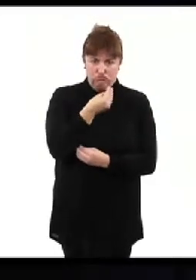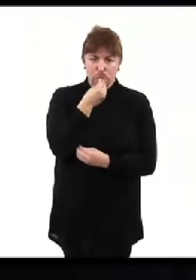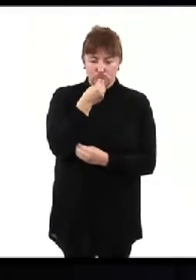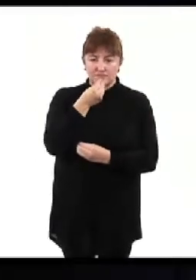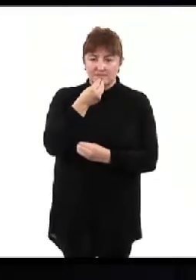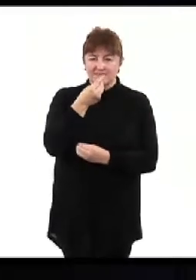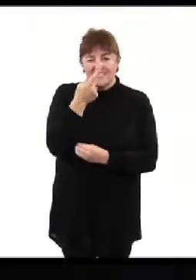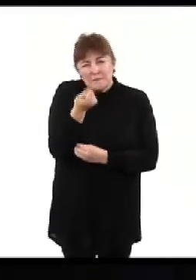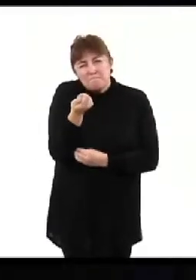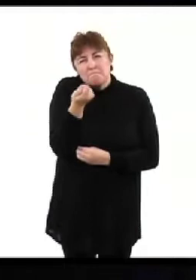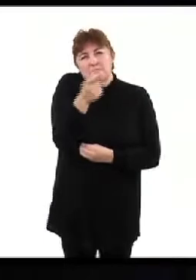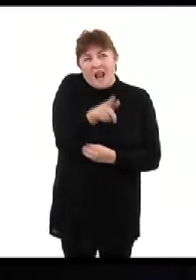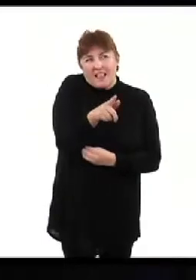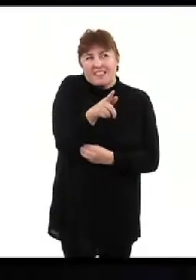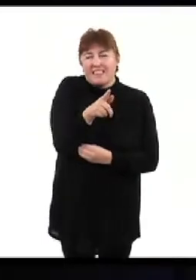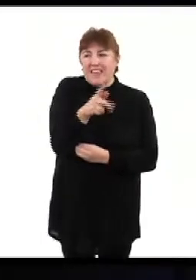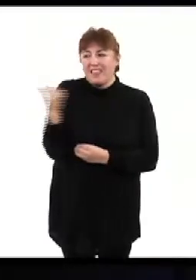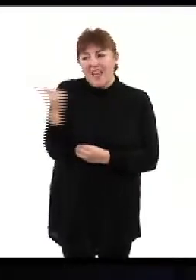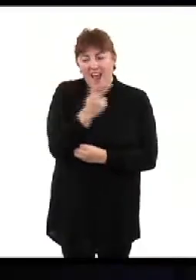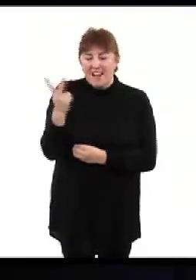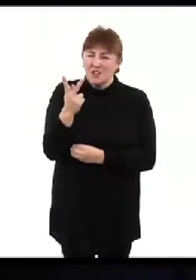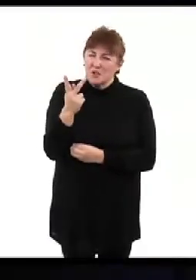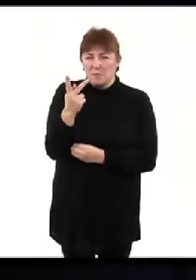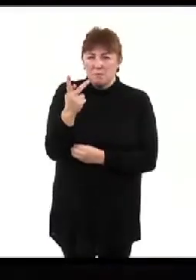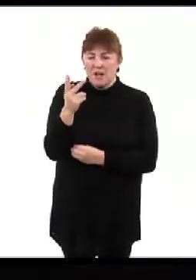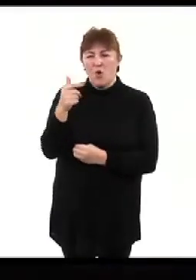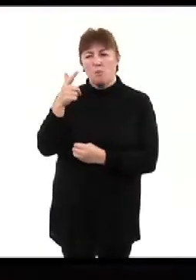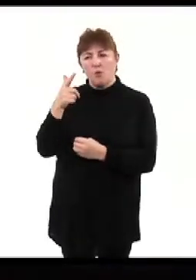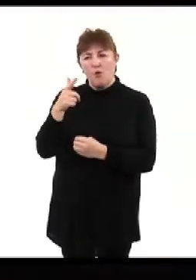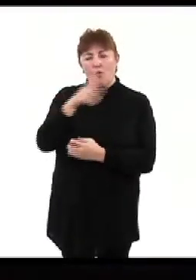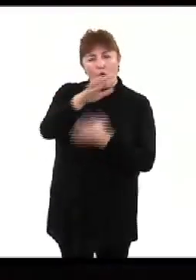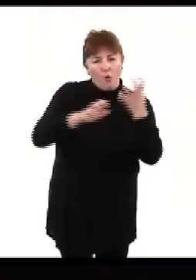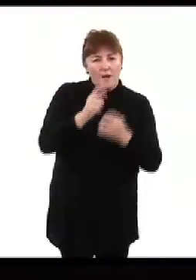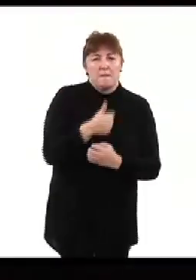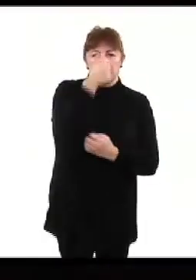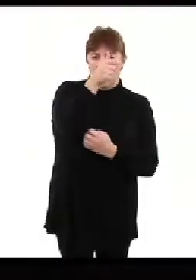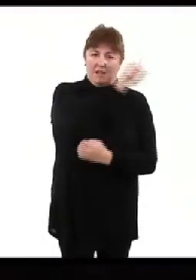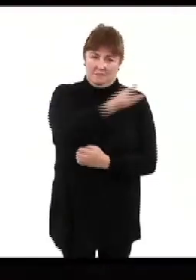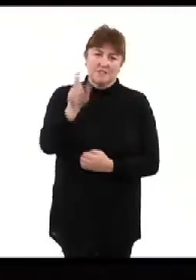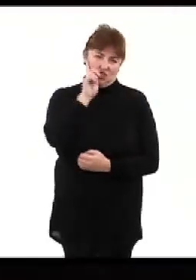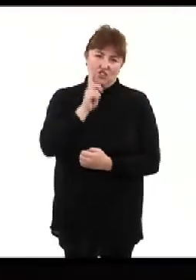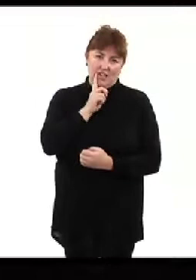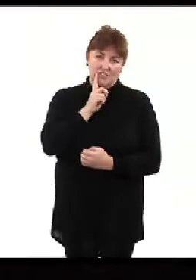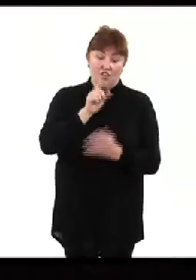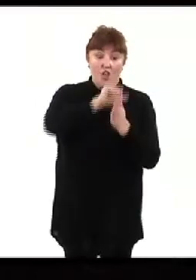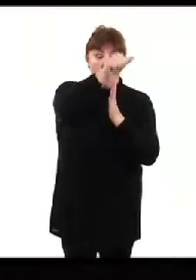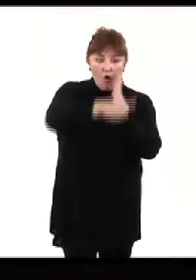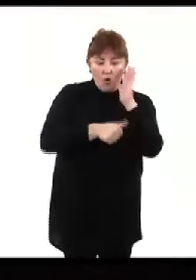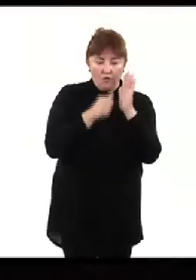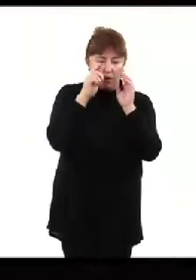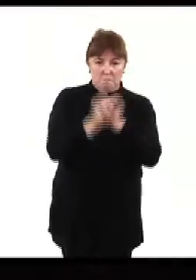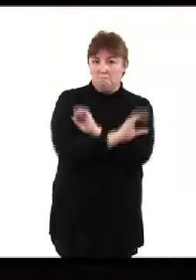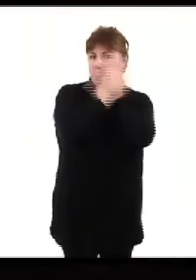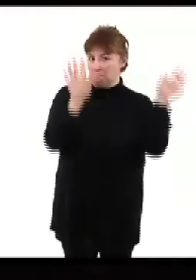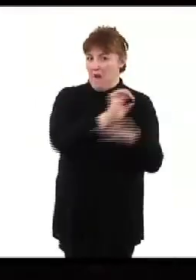but they tended to be a bit more complex and also much crisper hand shapes. Okay. But our key question was really looking